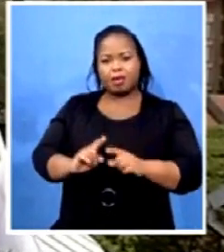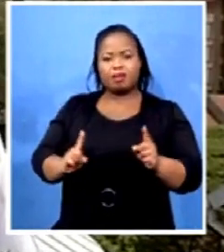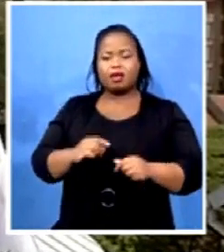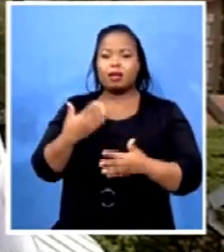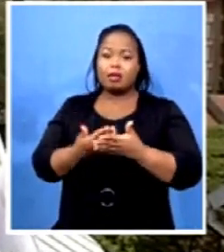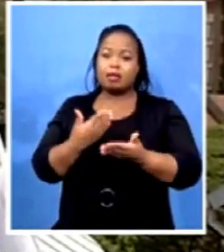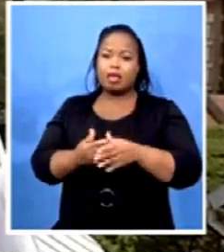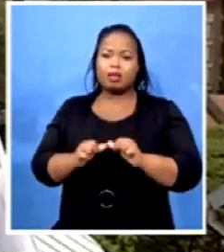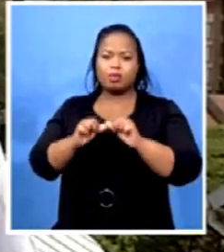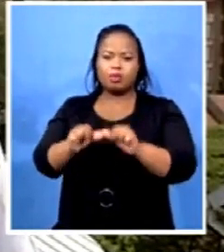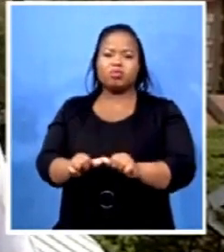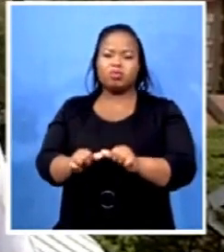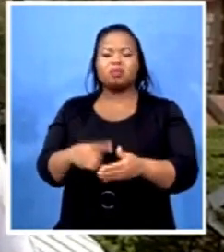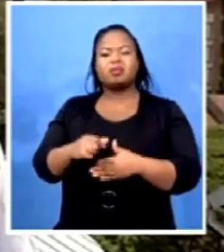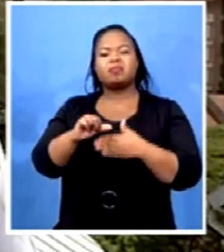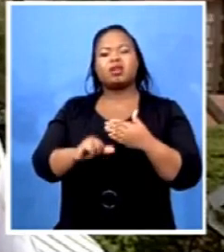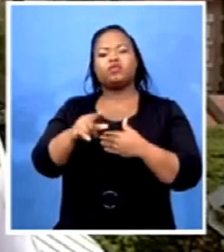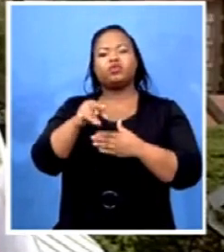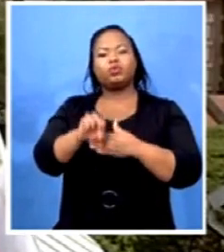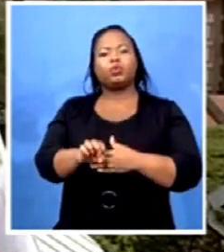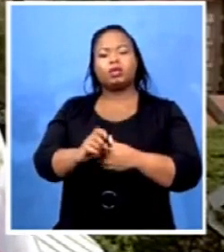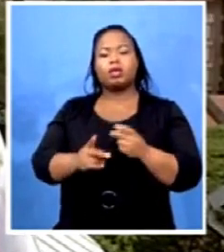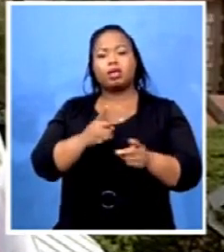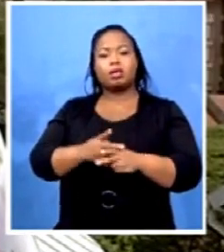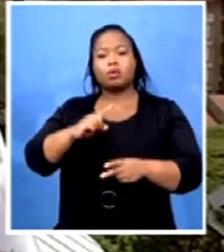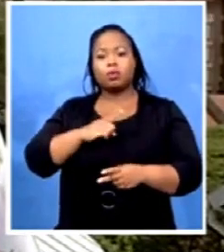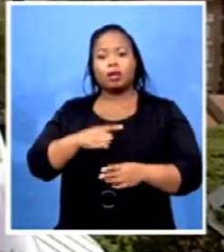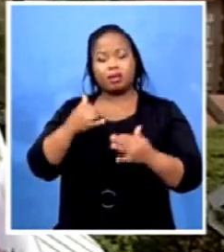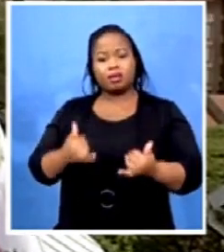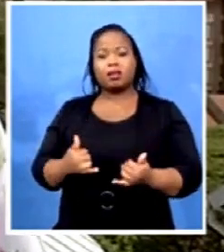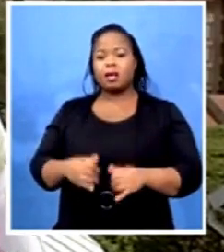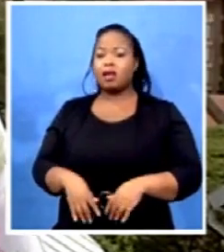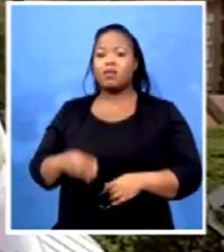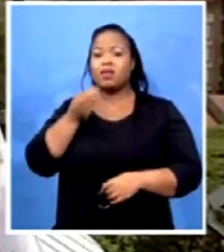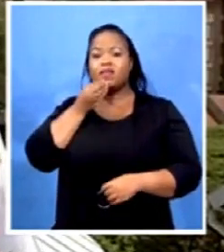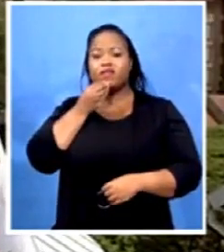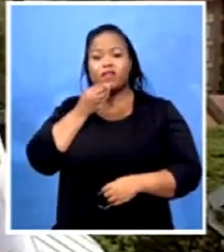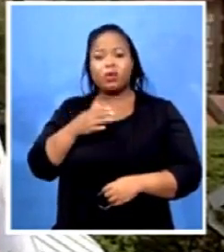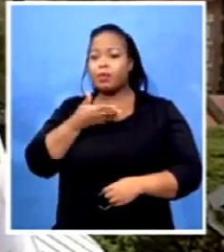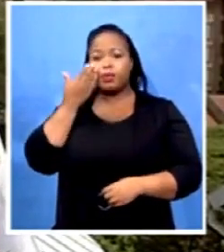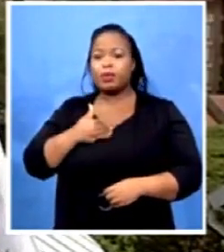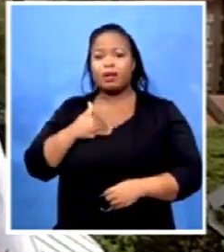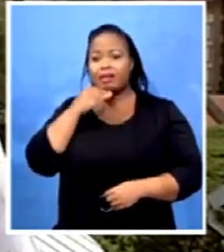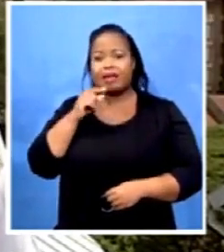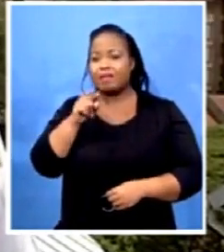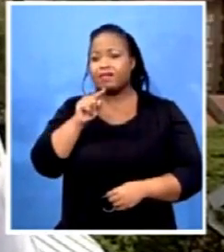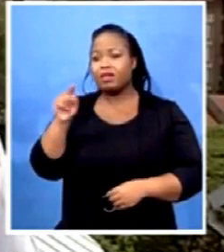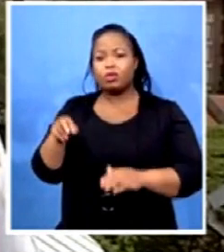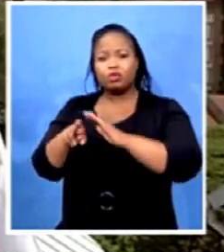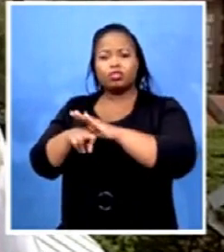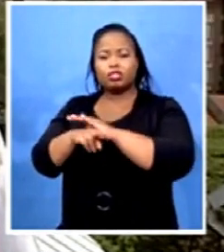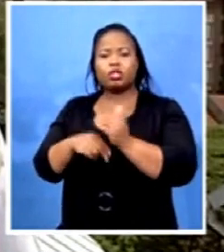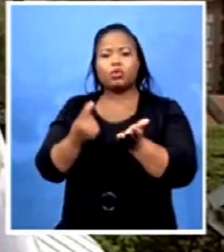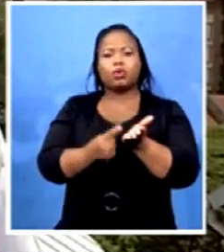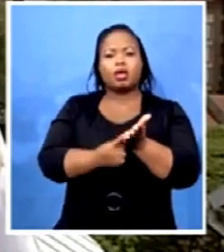and this puts the food security situation of this region, Uganda, Kenya, Tanzania, Ethiopia and